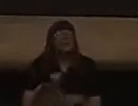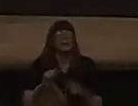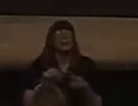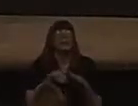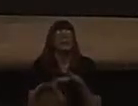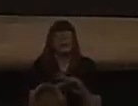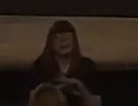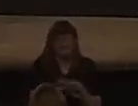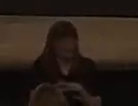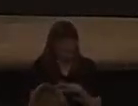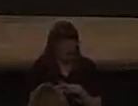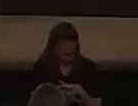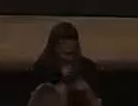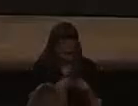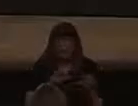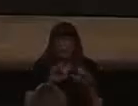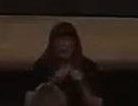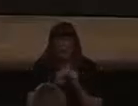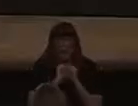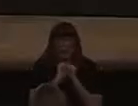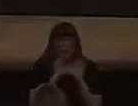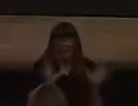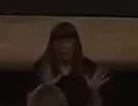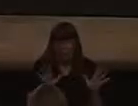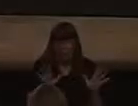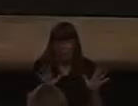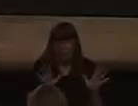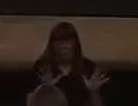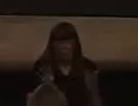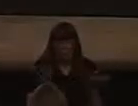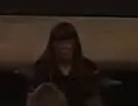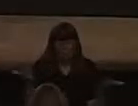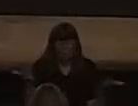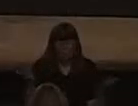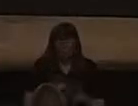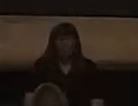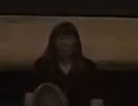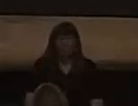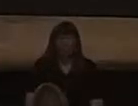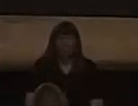there's no one that they can talk to via ASL.